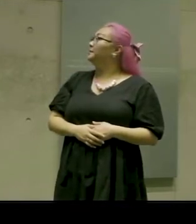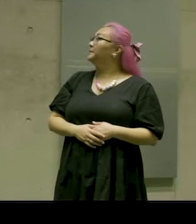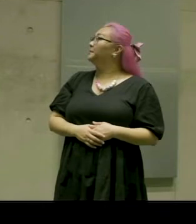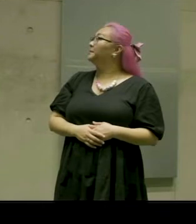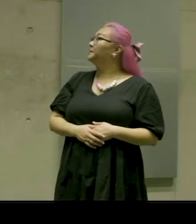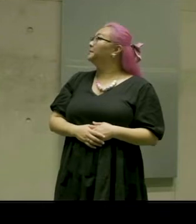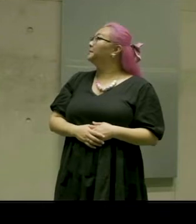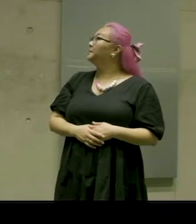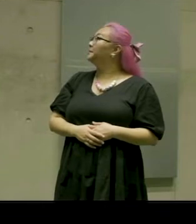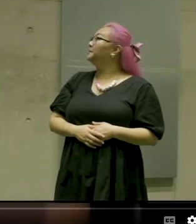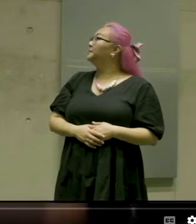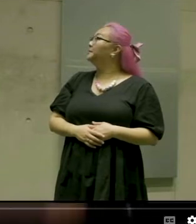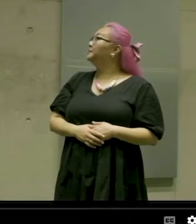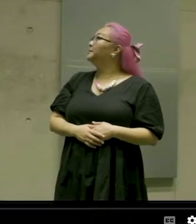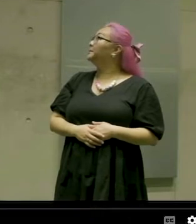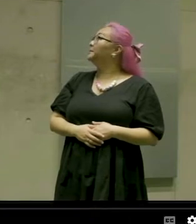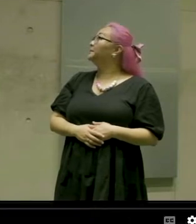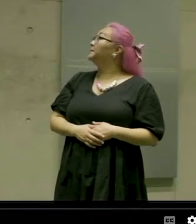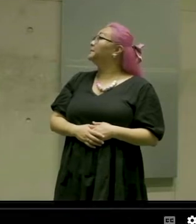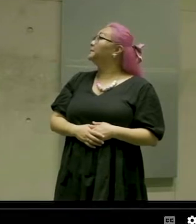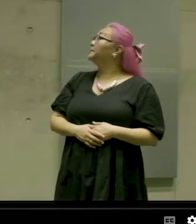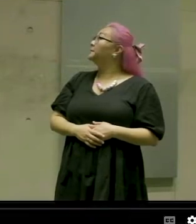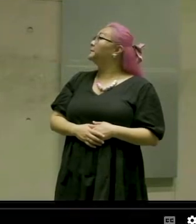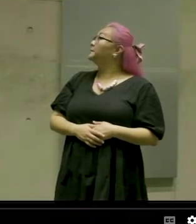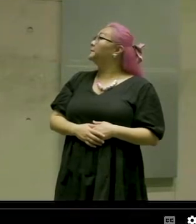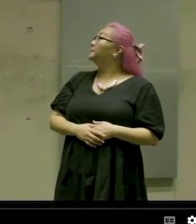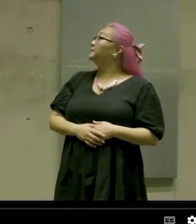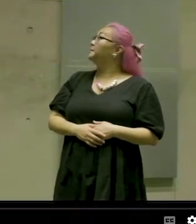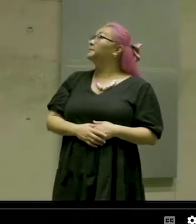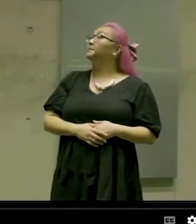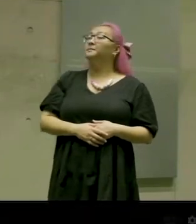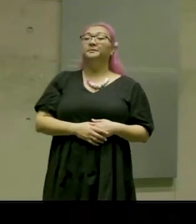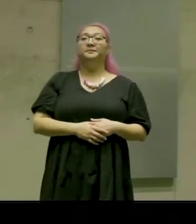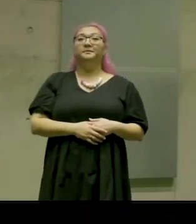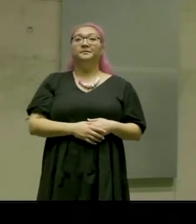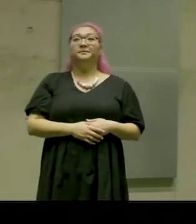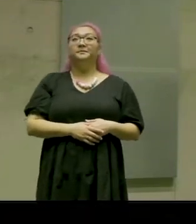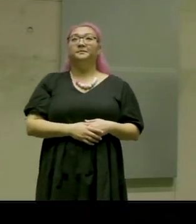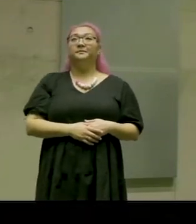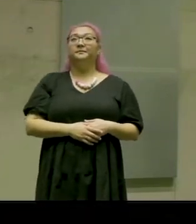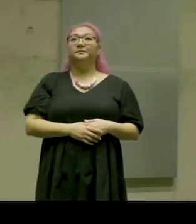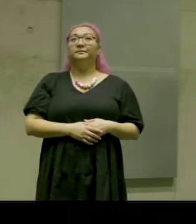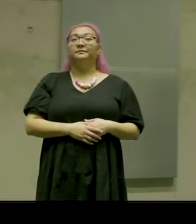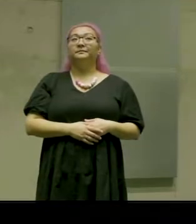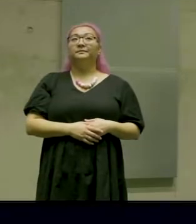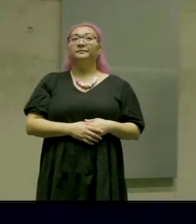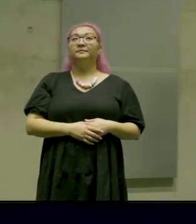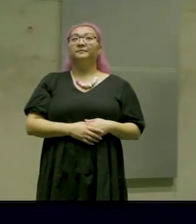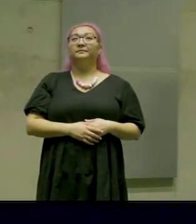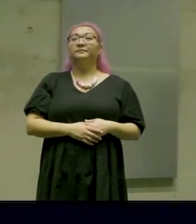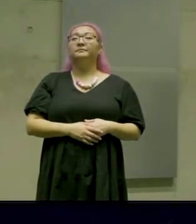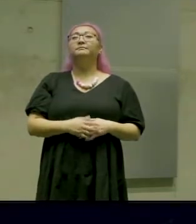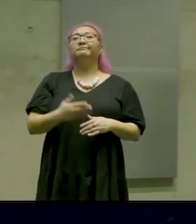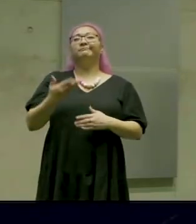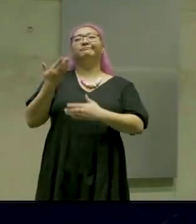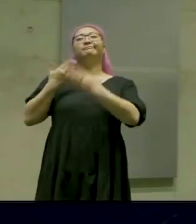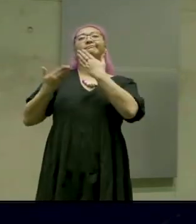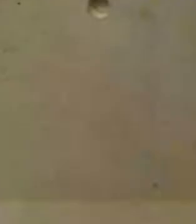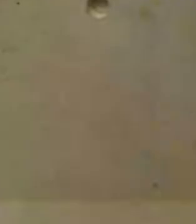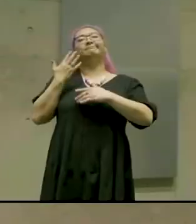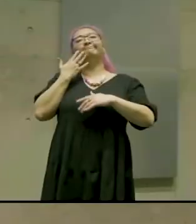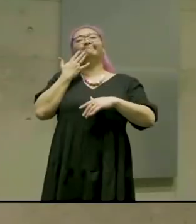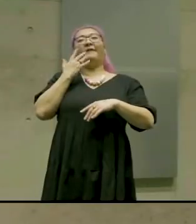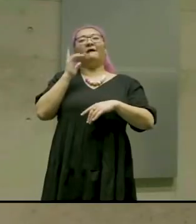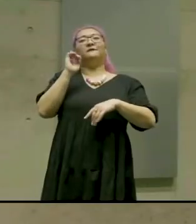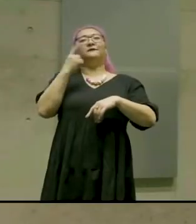It's not working. But yeah. So at first, when I was developing the game, I didn't intend to actually,